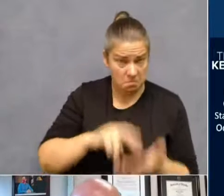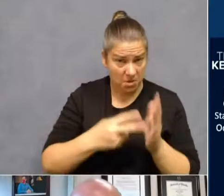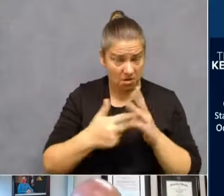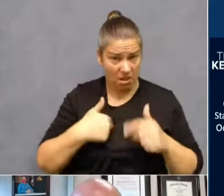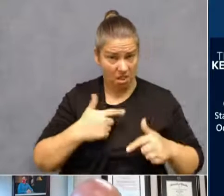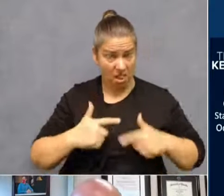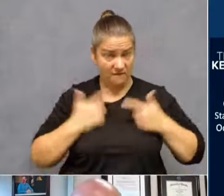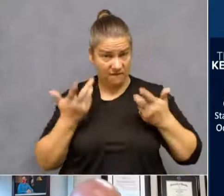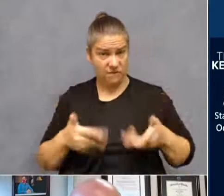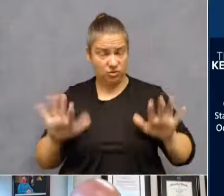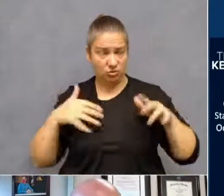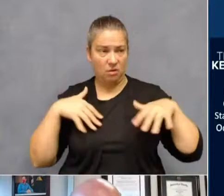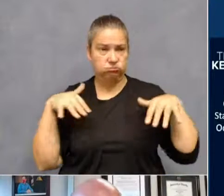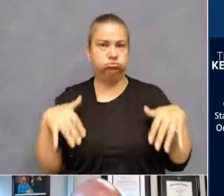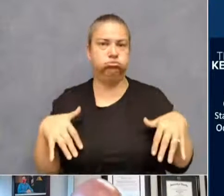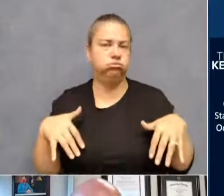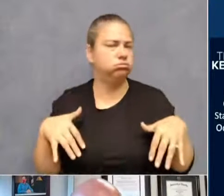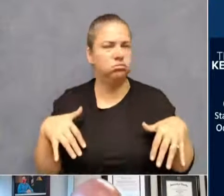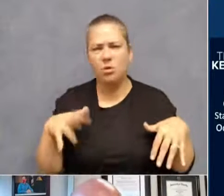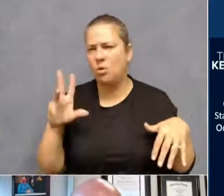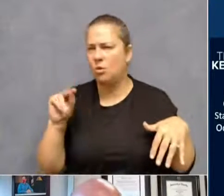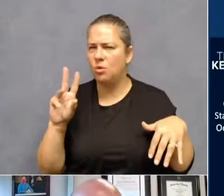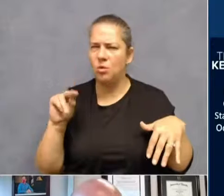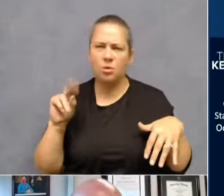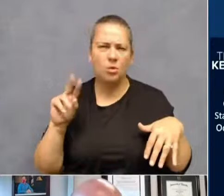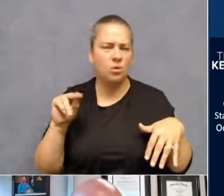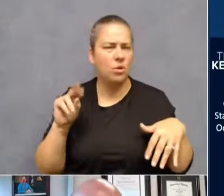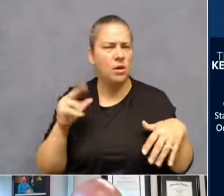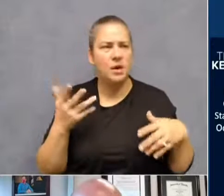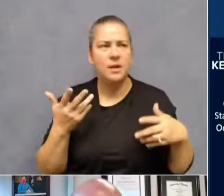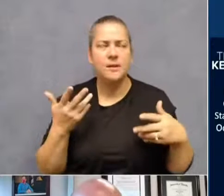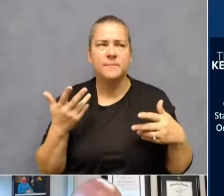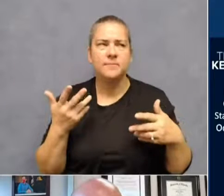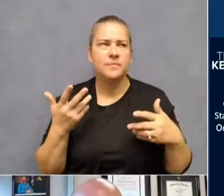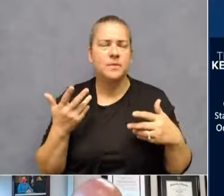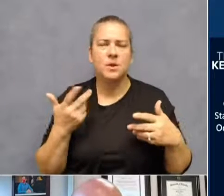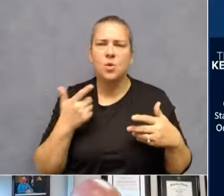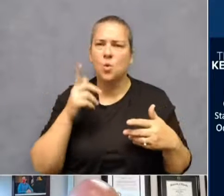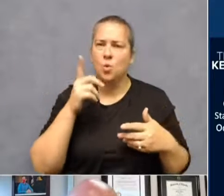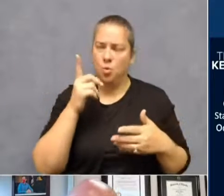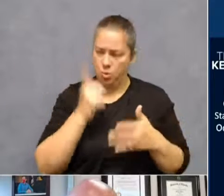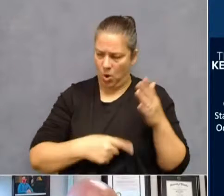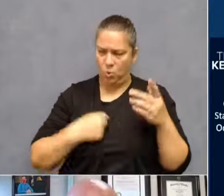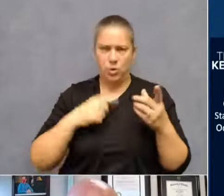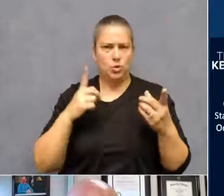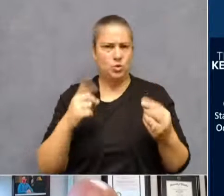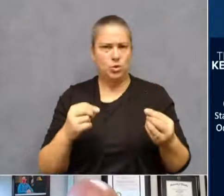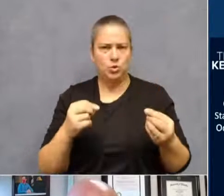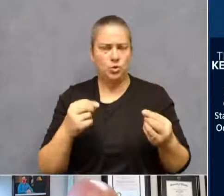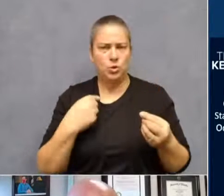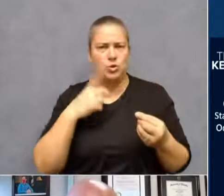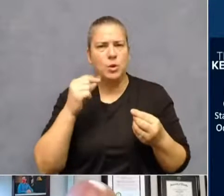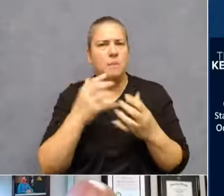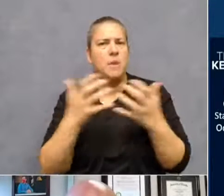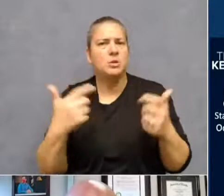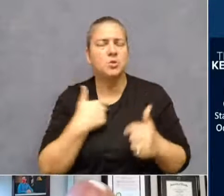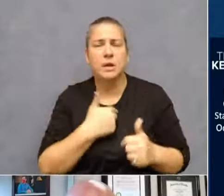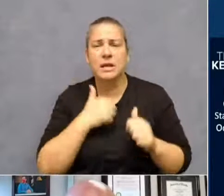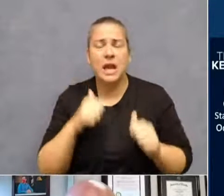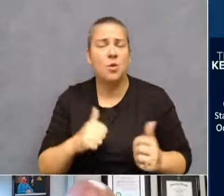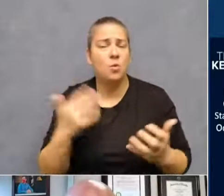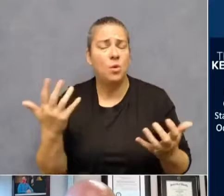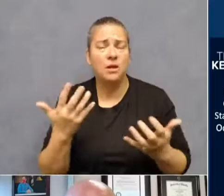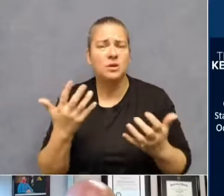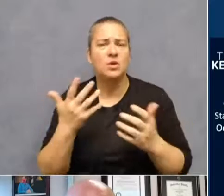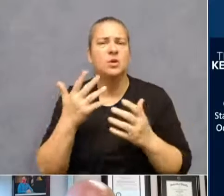able to. The ways we go on with our lives and get back to as many activities as possible are by socially distancing 6